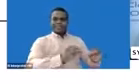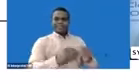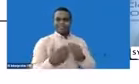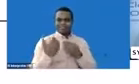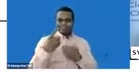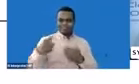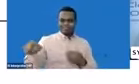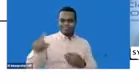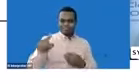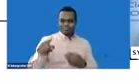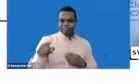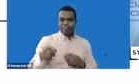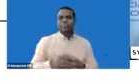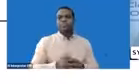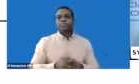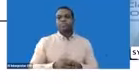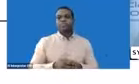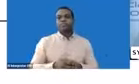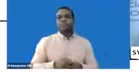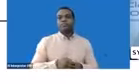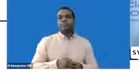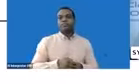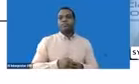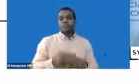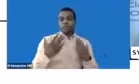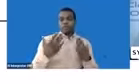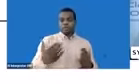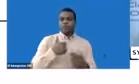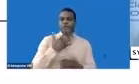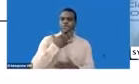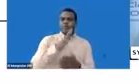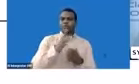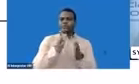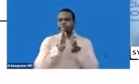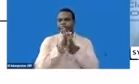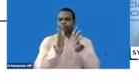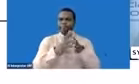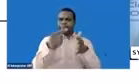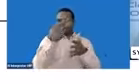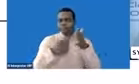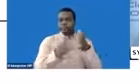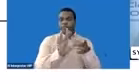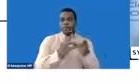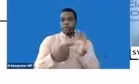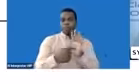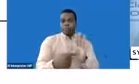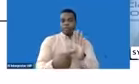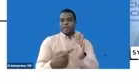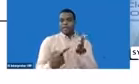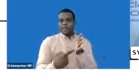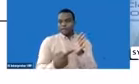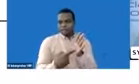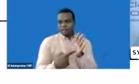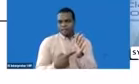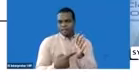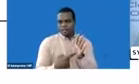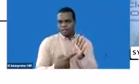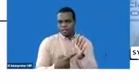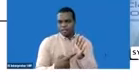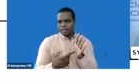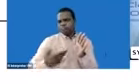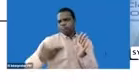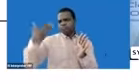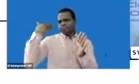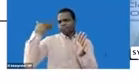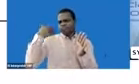model curriculum, we wanted to have a curriculum which is flexible in usage. So the curriculum